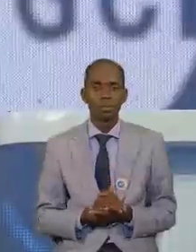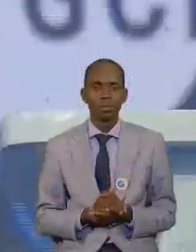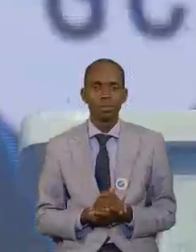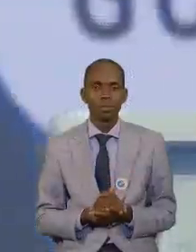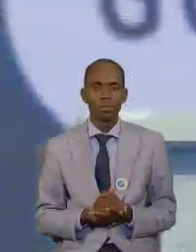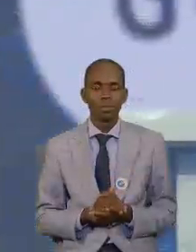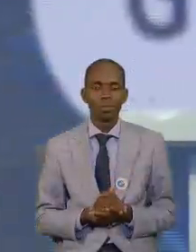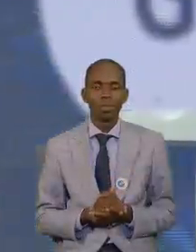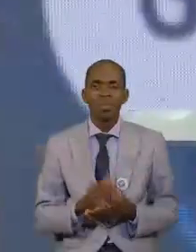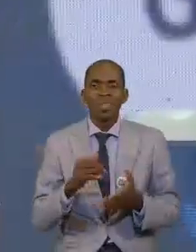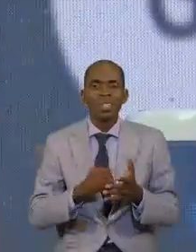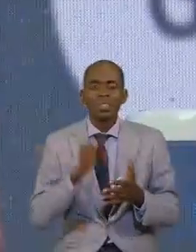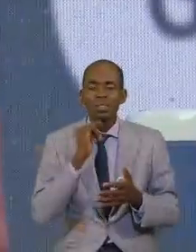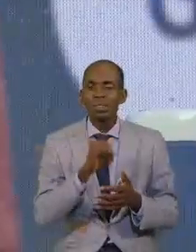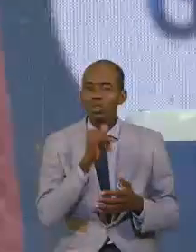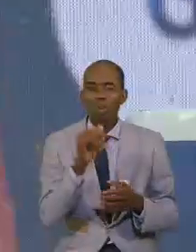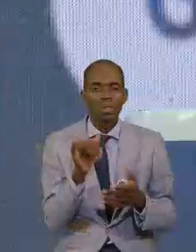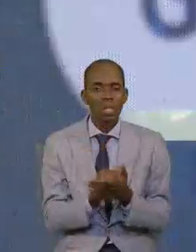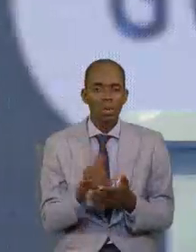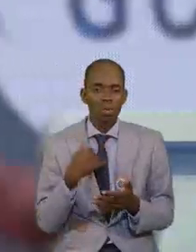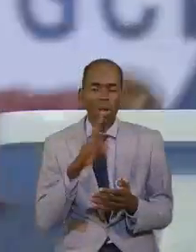It's no more that we are waiting to know the truth.